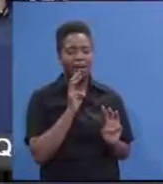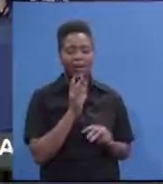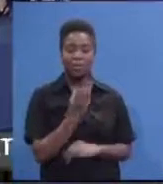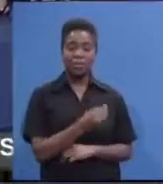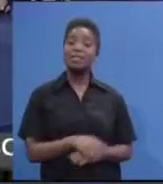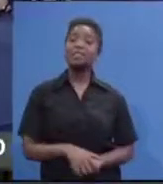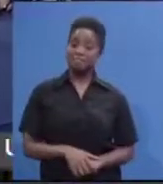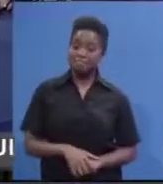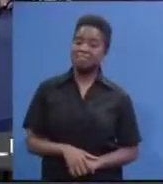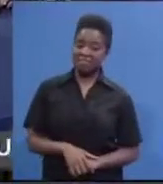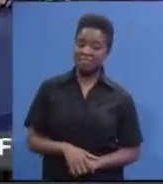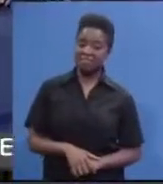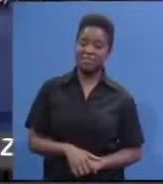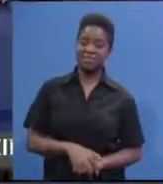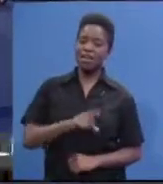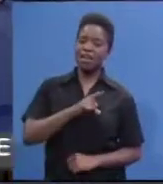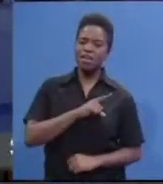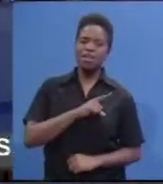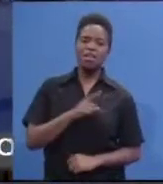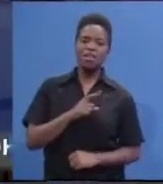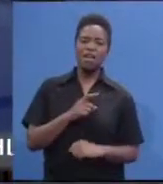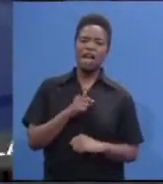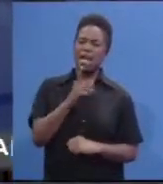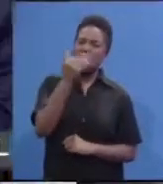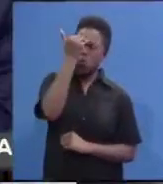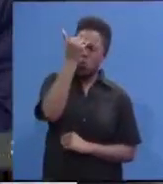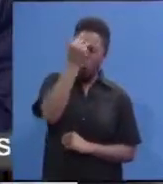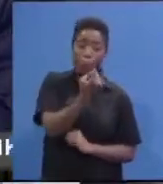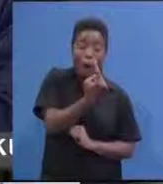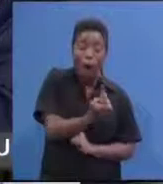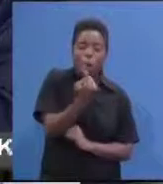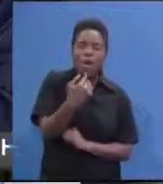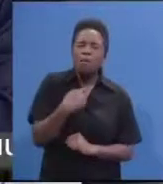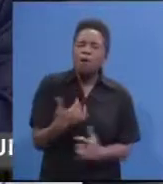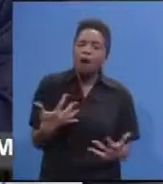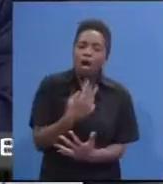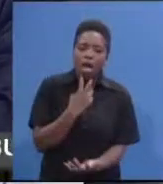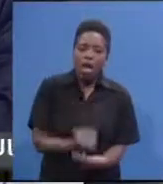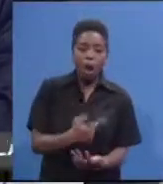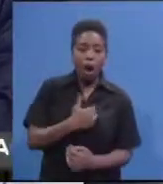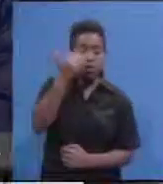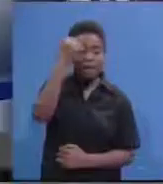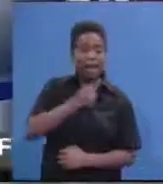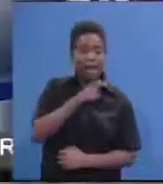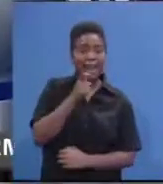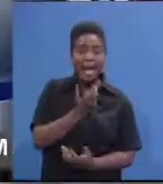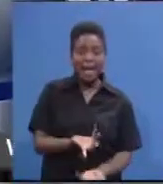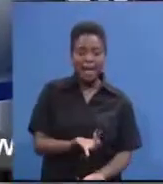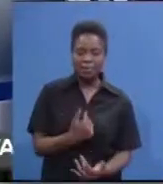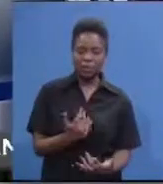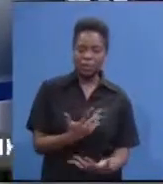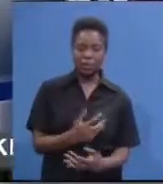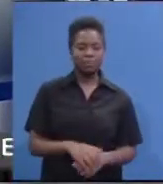mean, we'd never met him, but he knew us one by one. But how do we then keep his memory